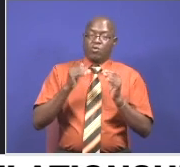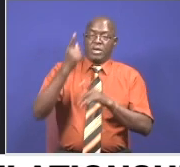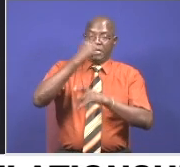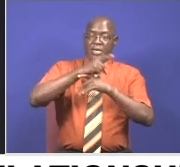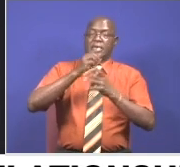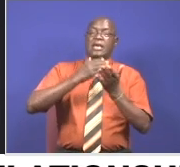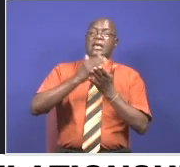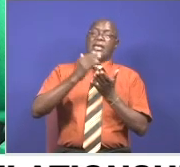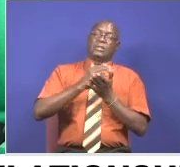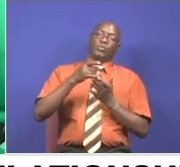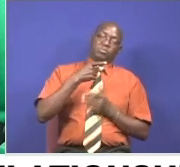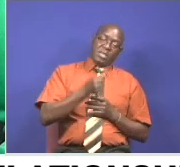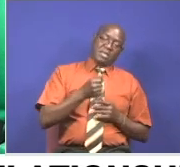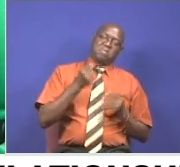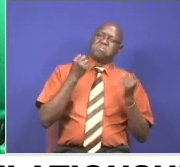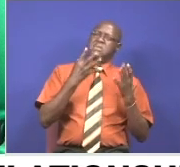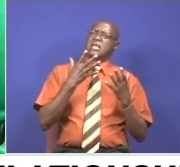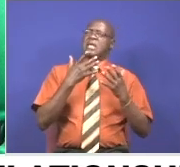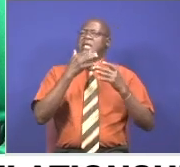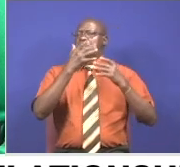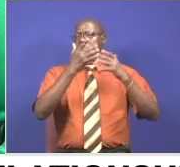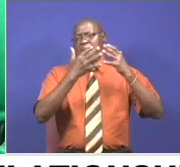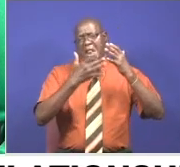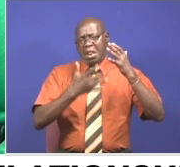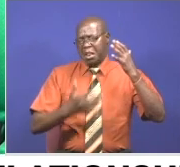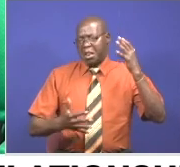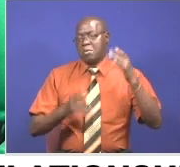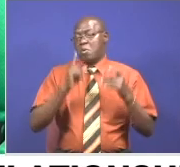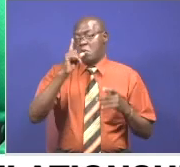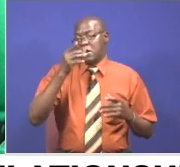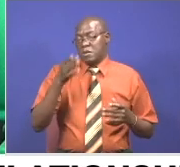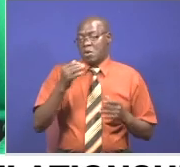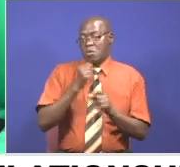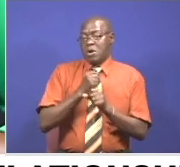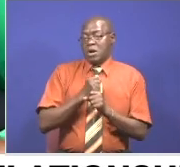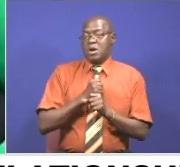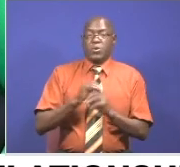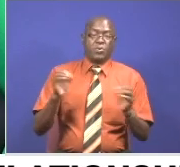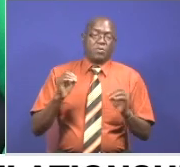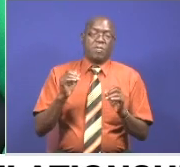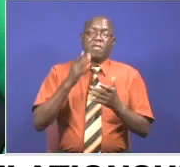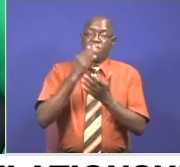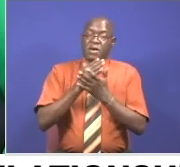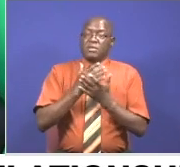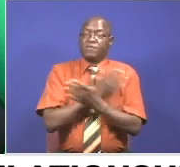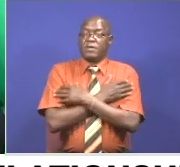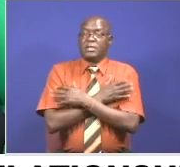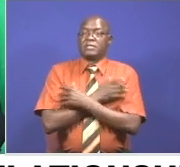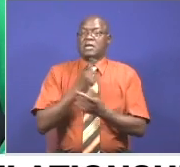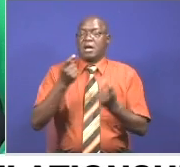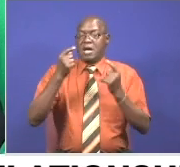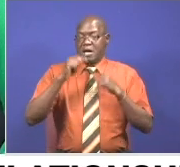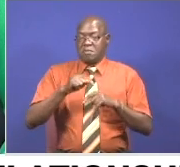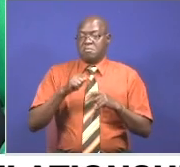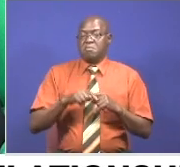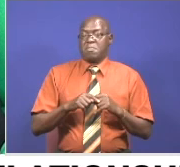know, there are so many other things. And maybe one of you is not even working, but the fact that friends came in, do you have to get all the